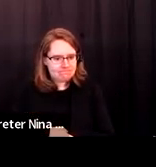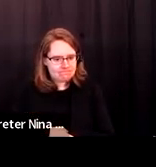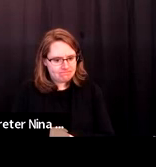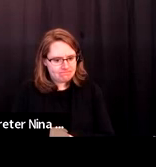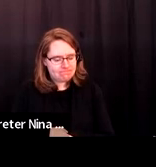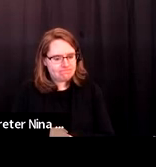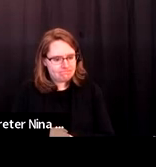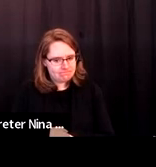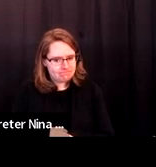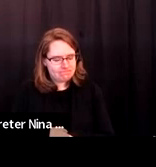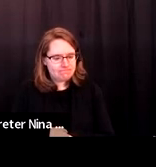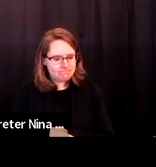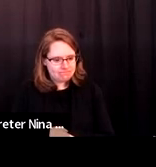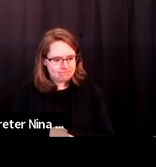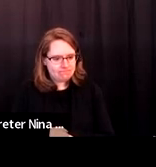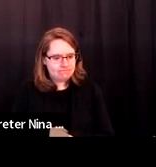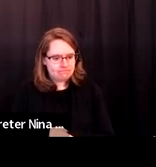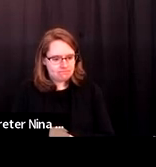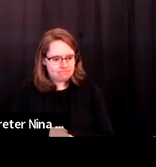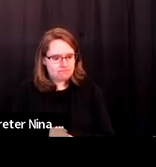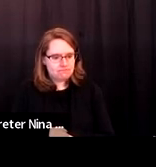for the economy.